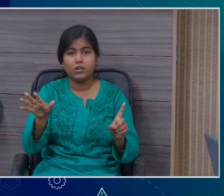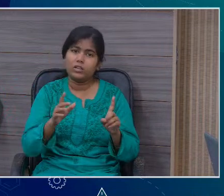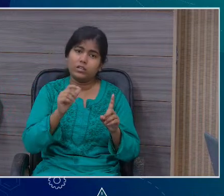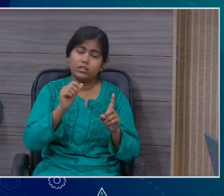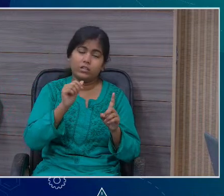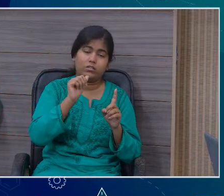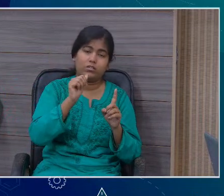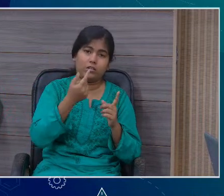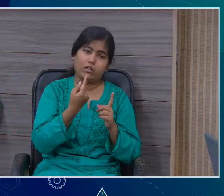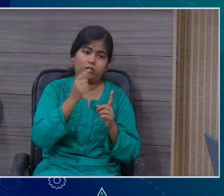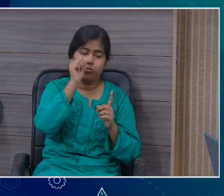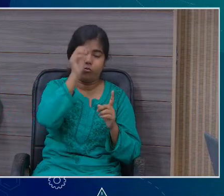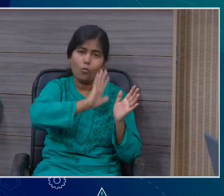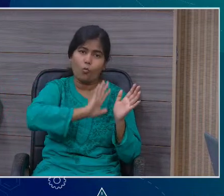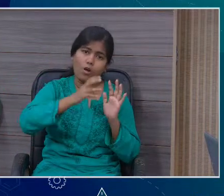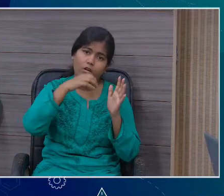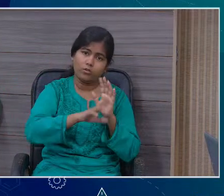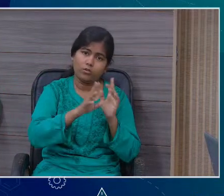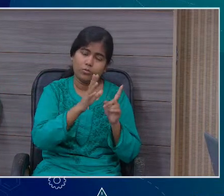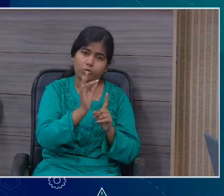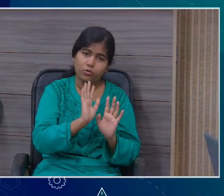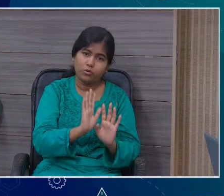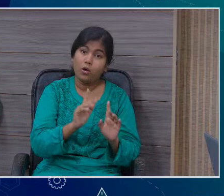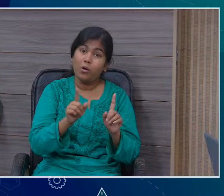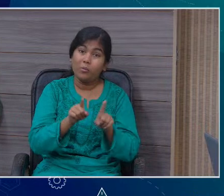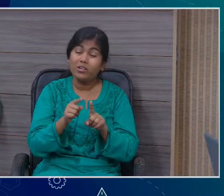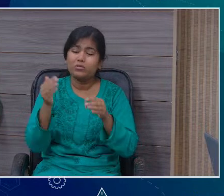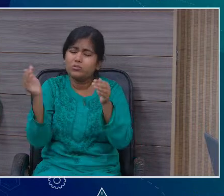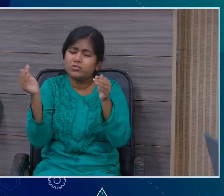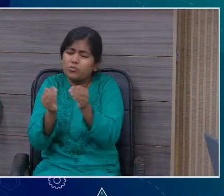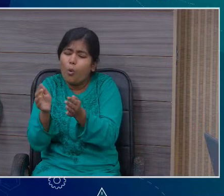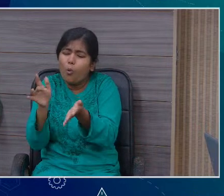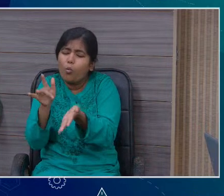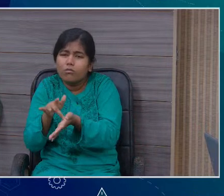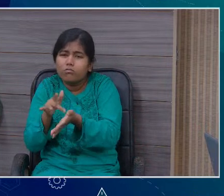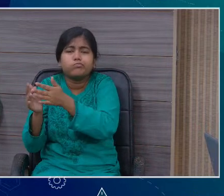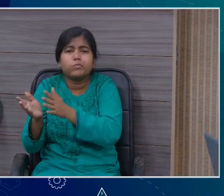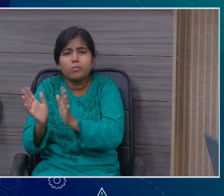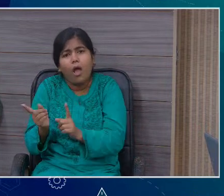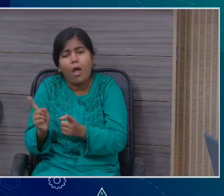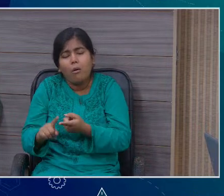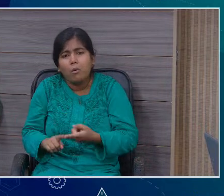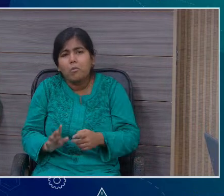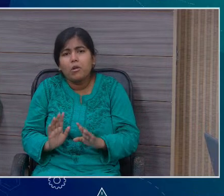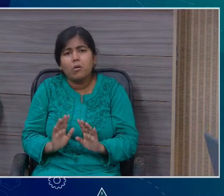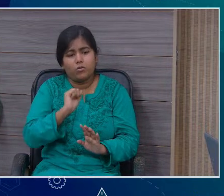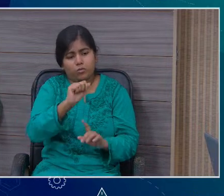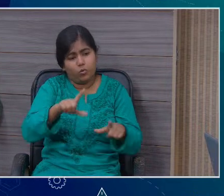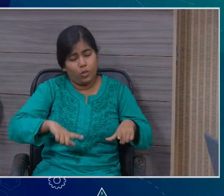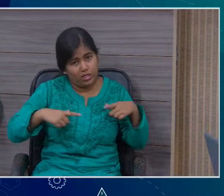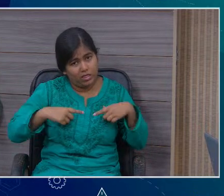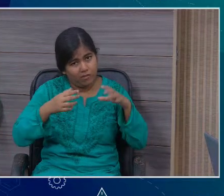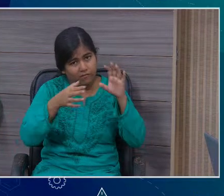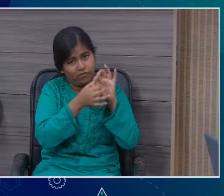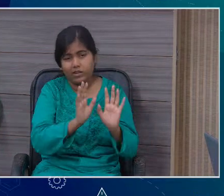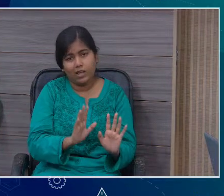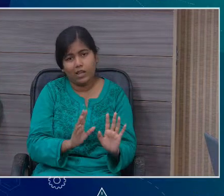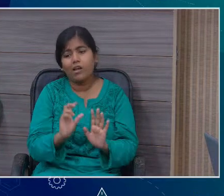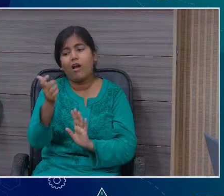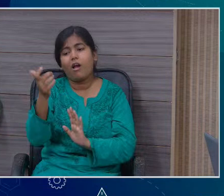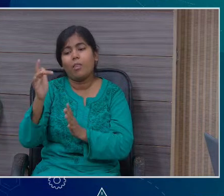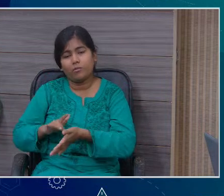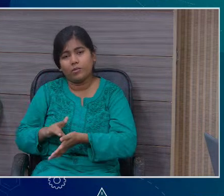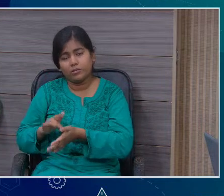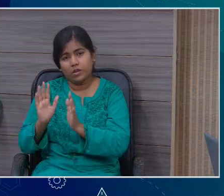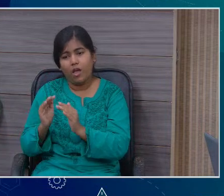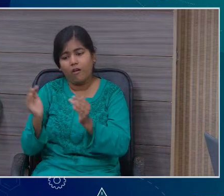it is not reaching till there where they live in the towns. Okay, okay. So let's talk about the first part a little bit more.